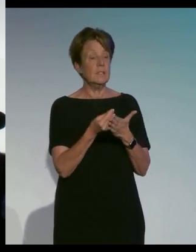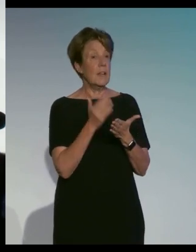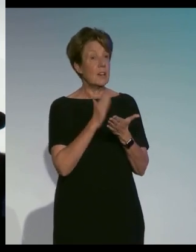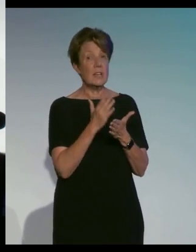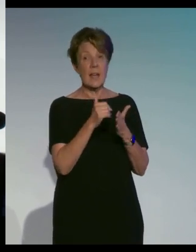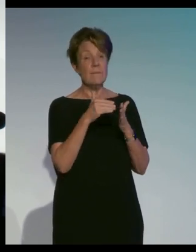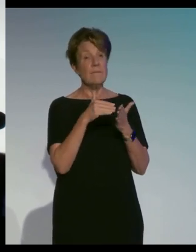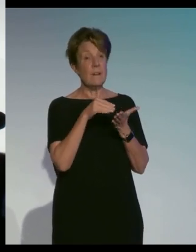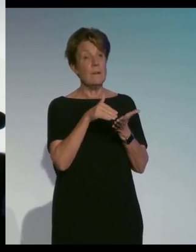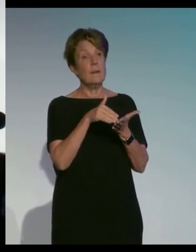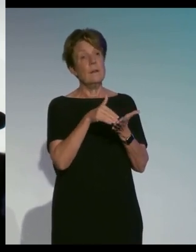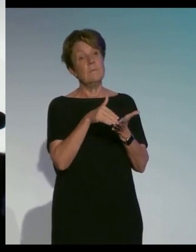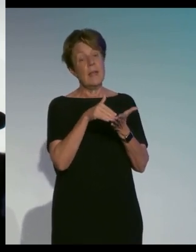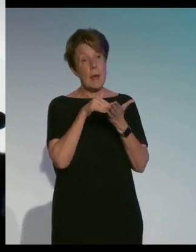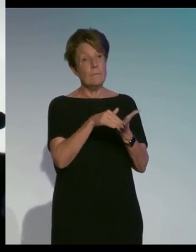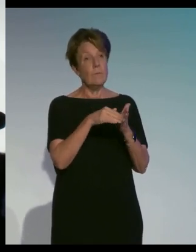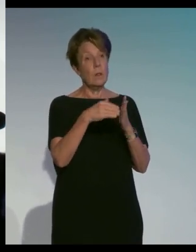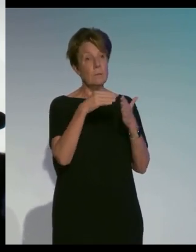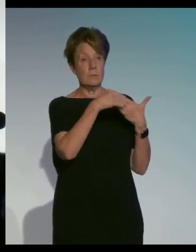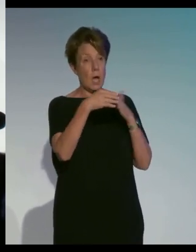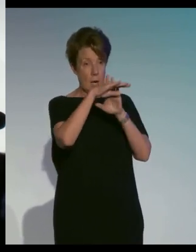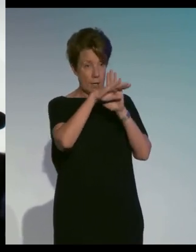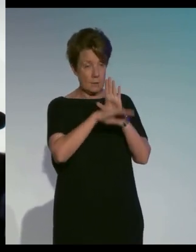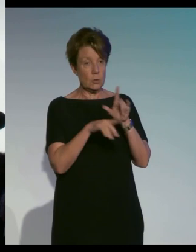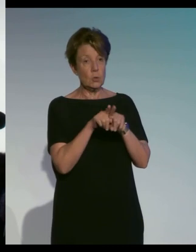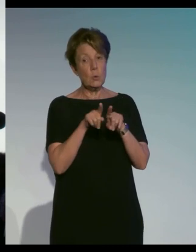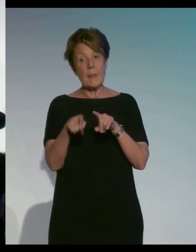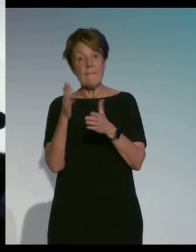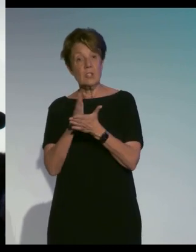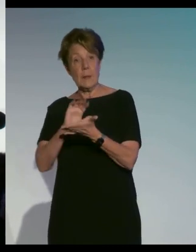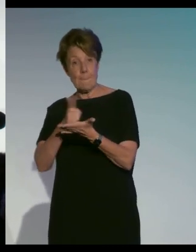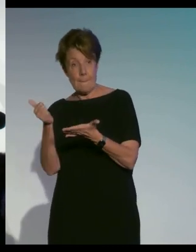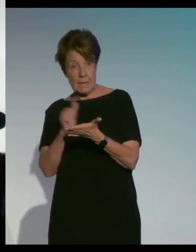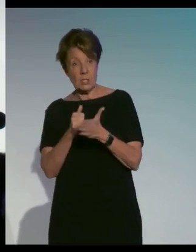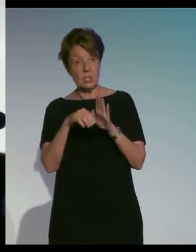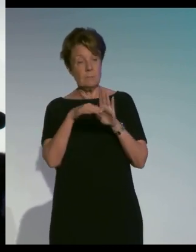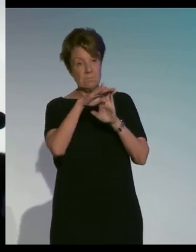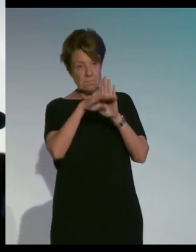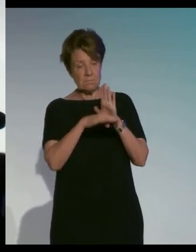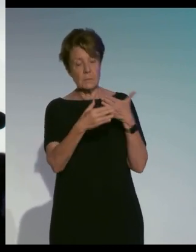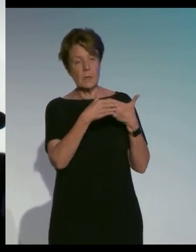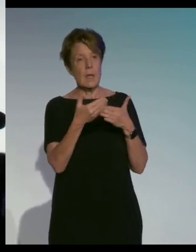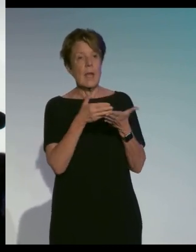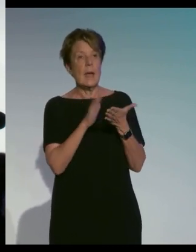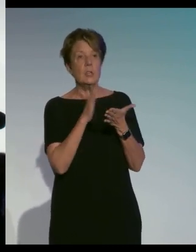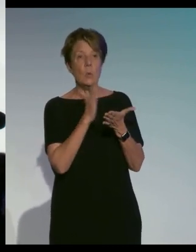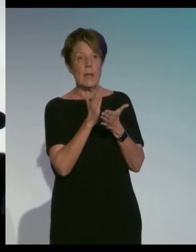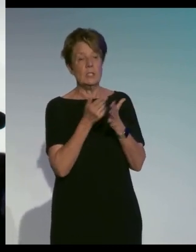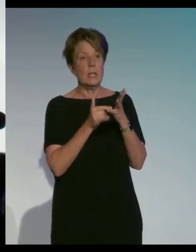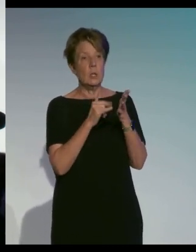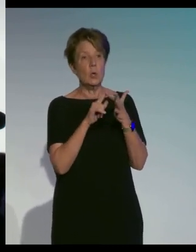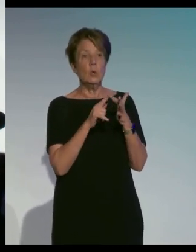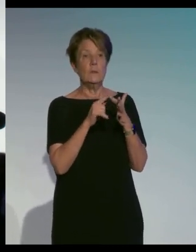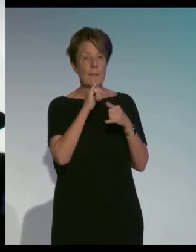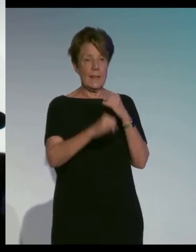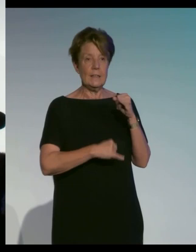So, I mean, I don't want to make this an ad for Kaleidoscope, but Kaleidoscope has published a guide about how to use, for example, the International Covenant on Economic,